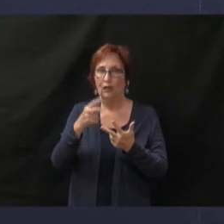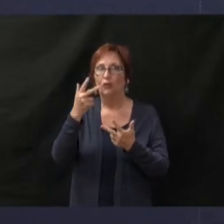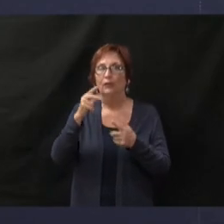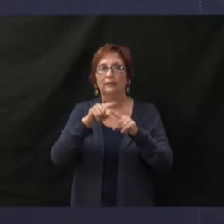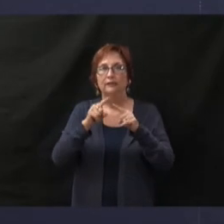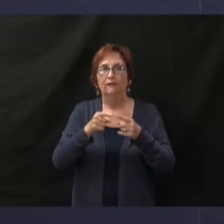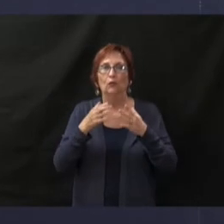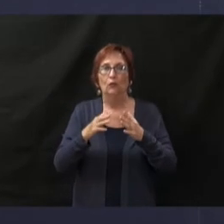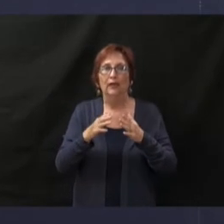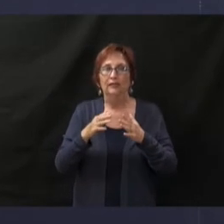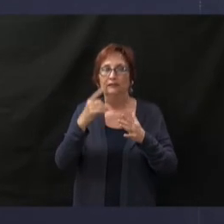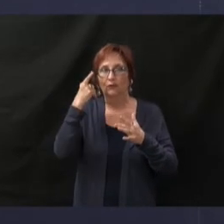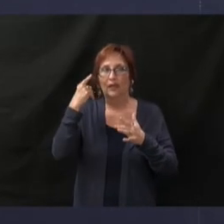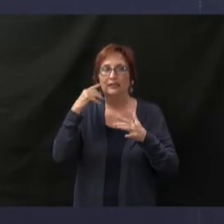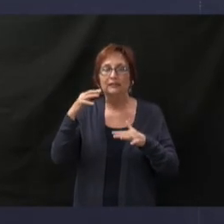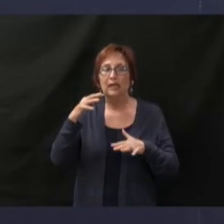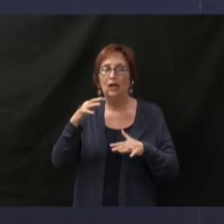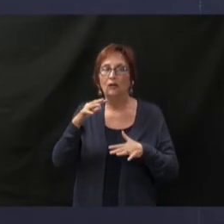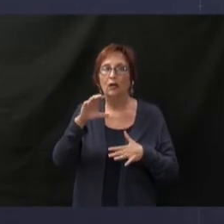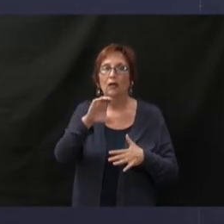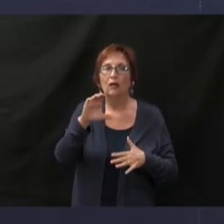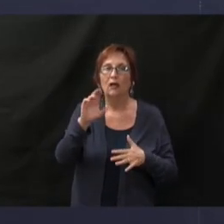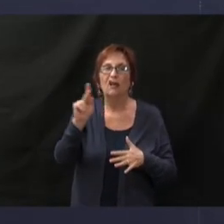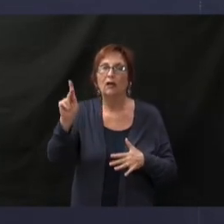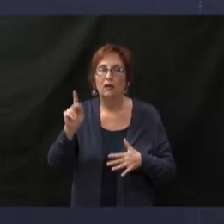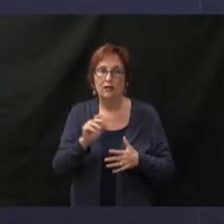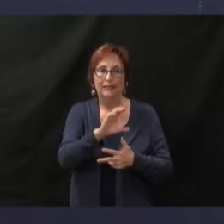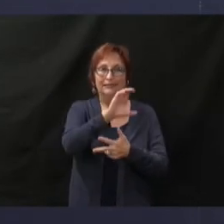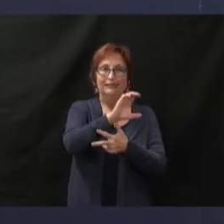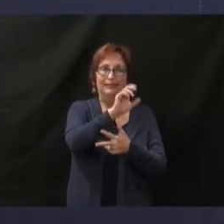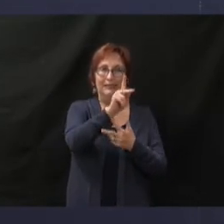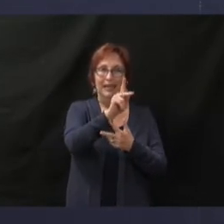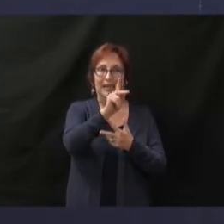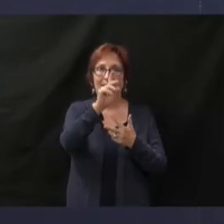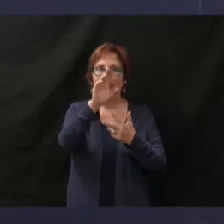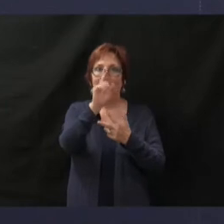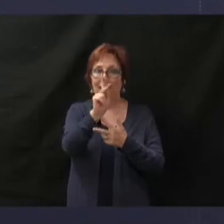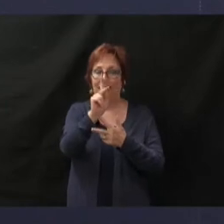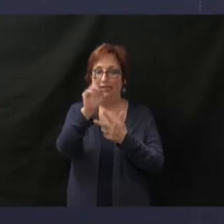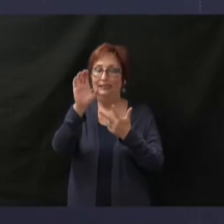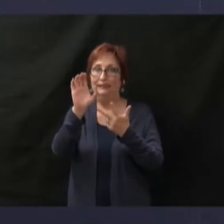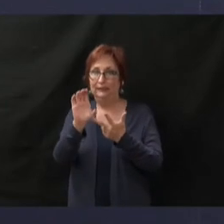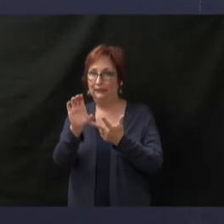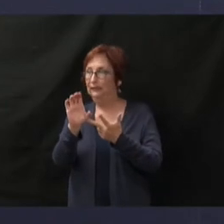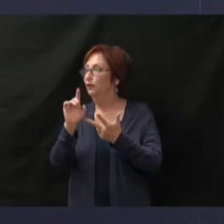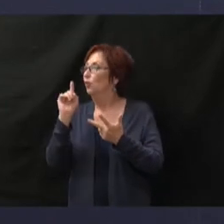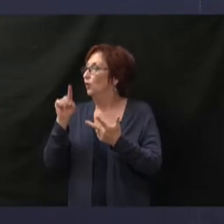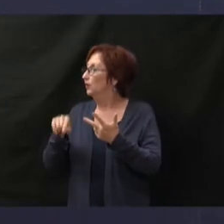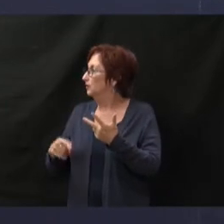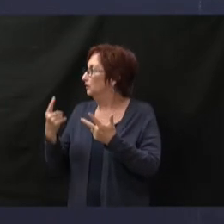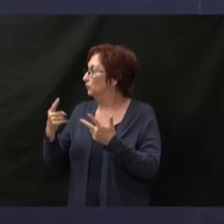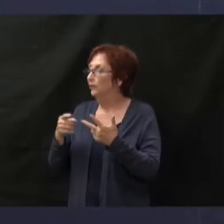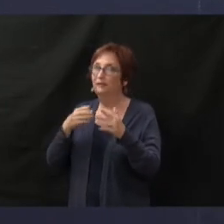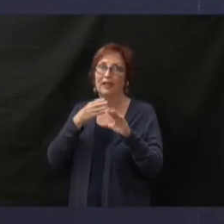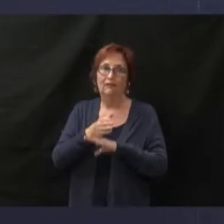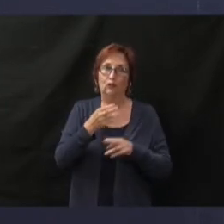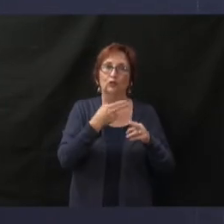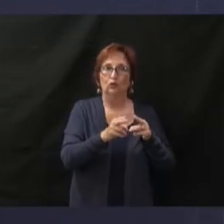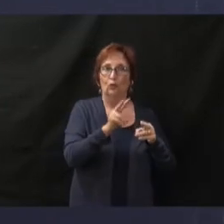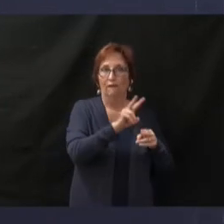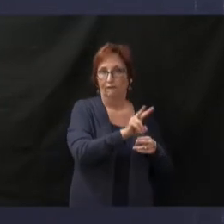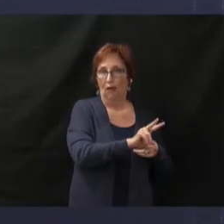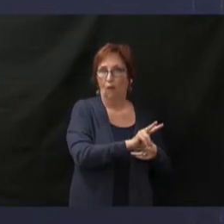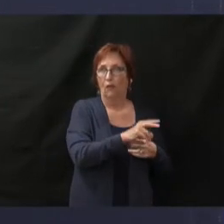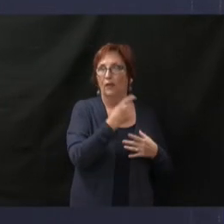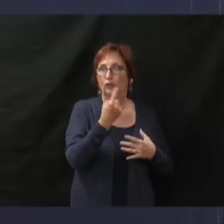Mm-hmm. That's right. C-K, K, and C. Where is this one? After a short vowel. After a short vowel. It's always